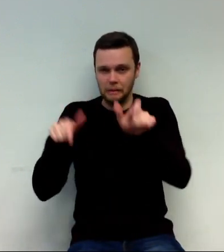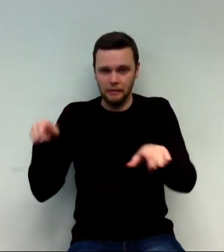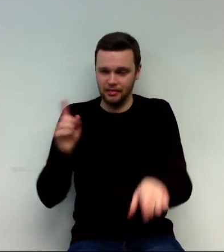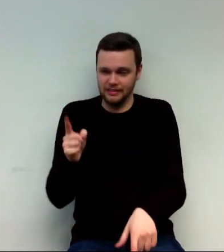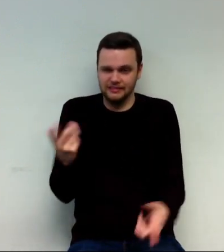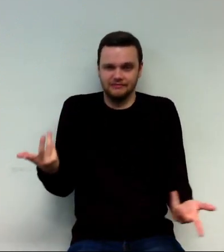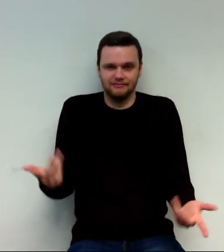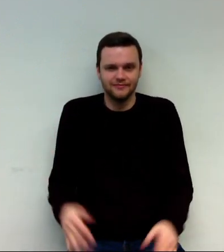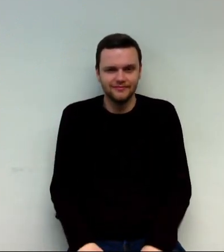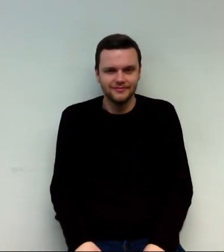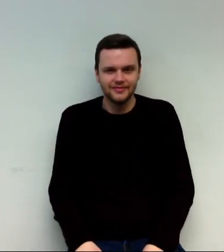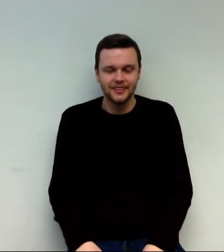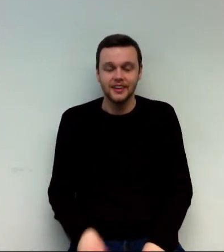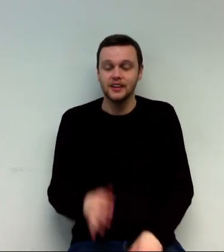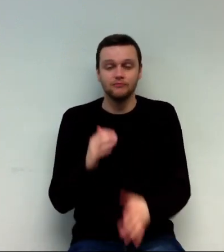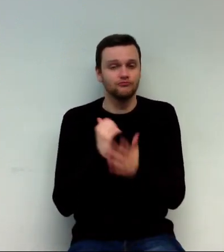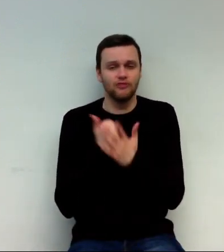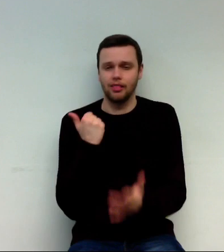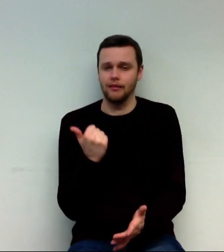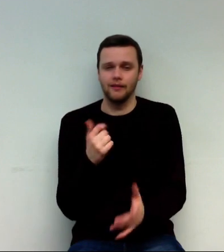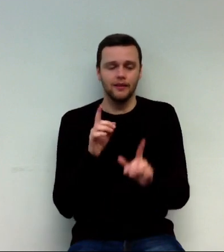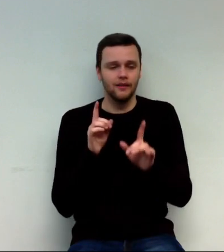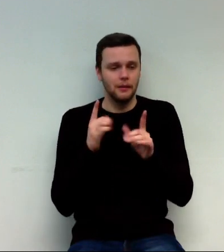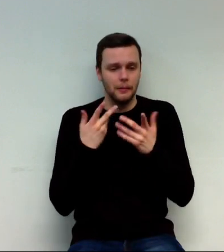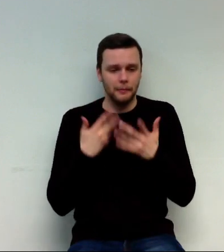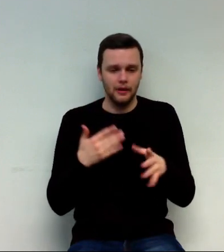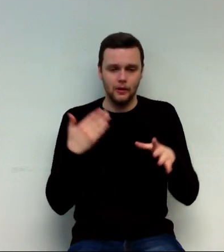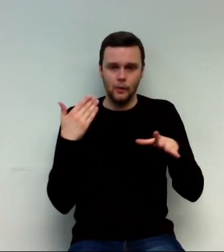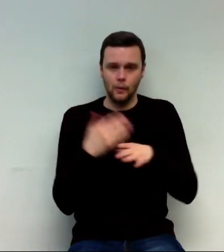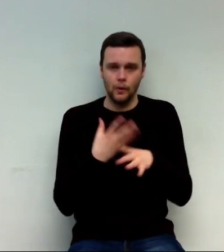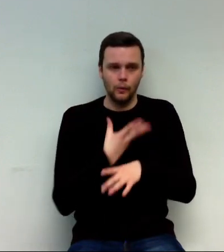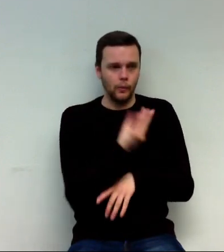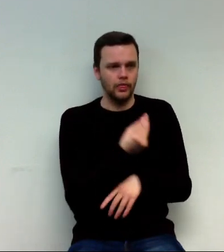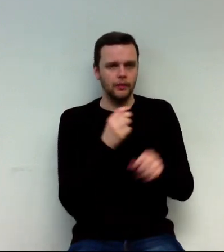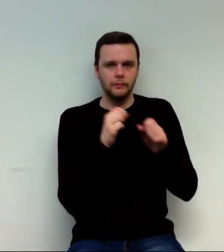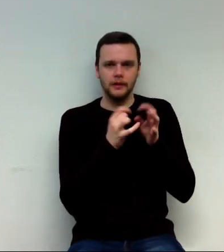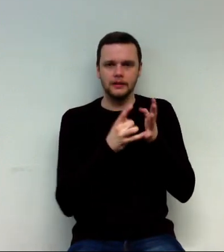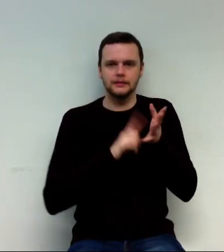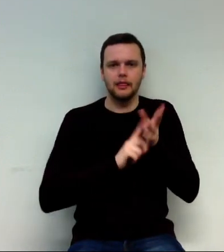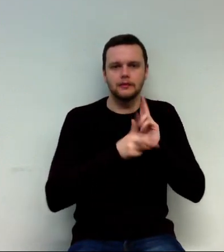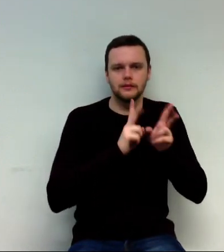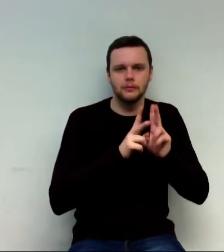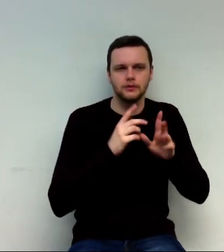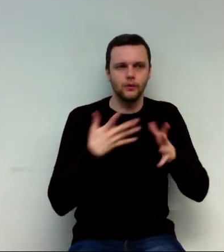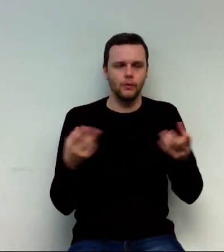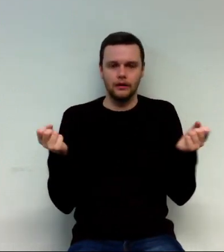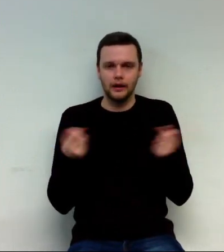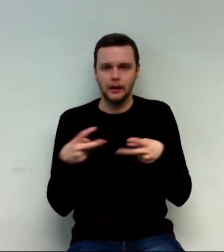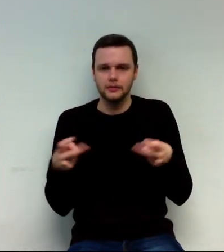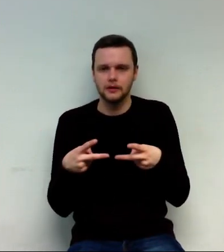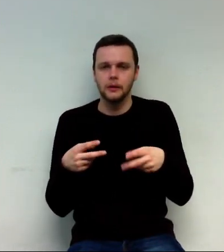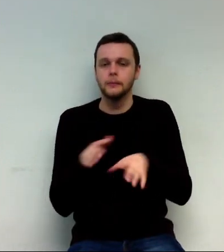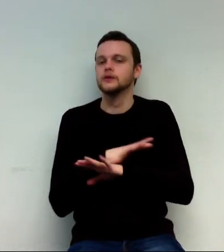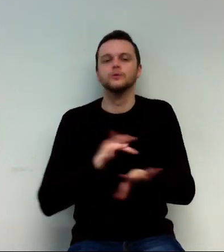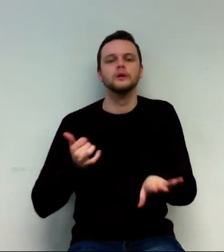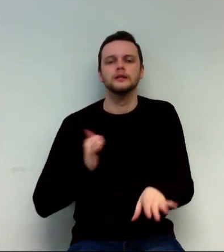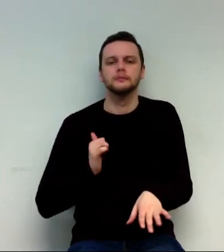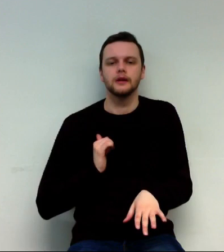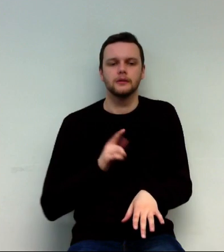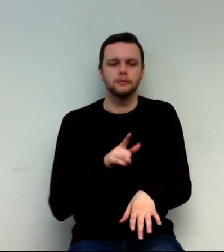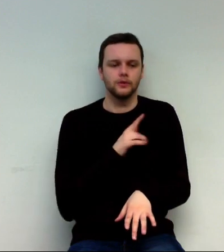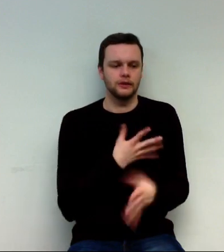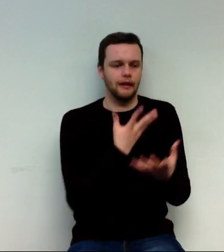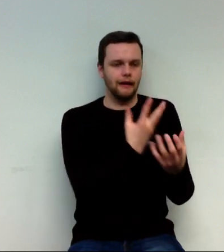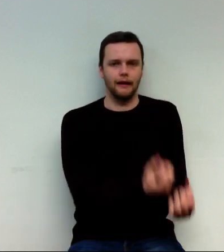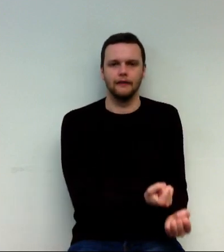do. That's brilliant if you have worked with a BSL interpreter or you've got captioning, but please don't expect because you've got